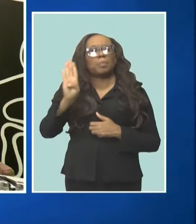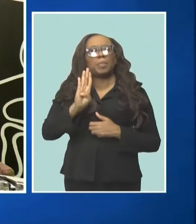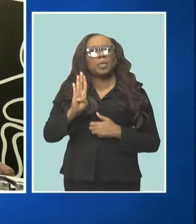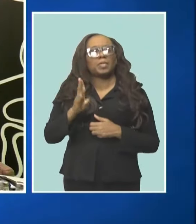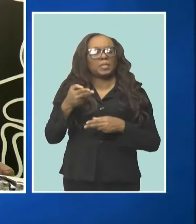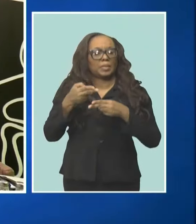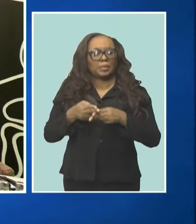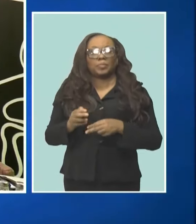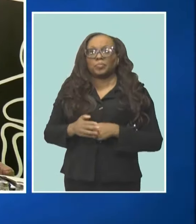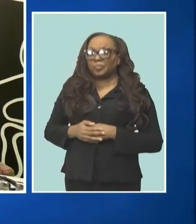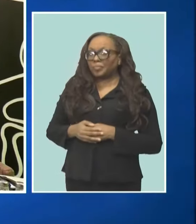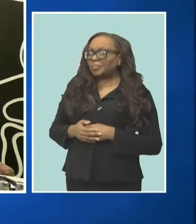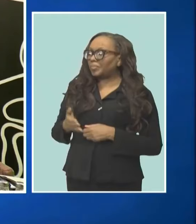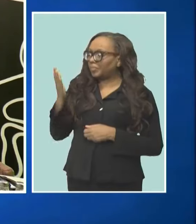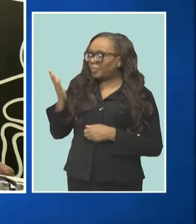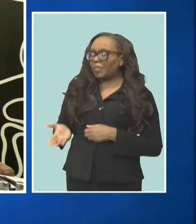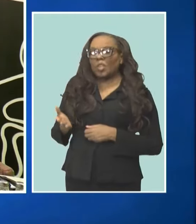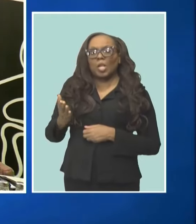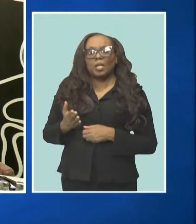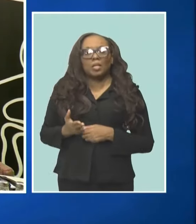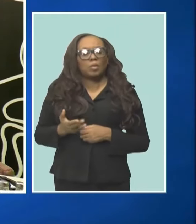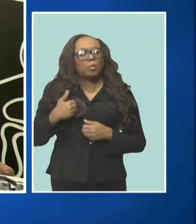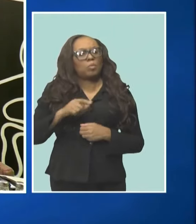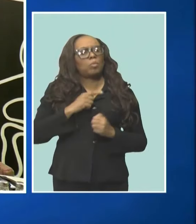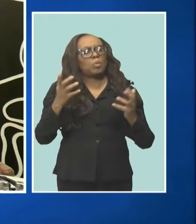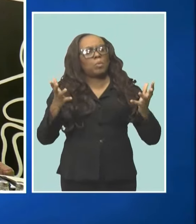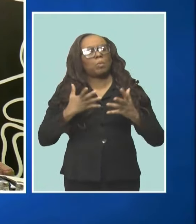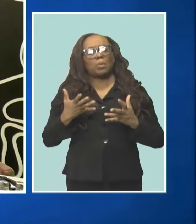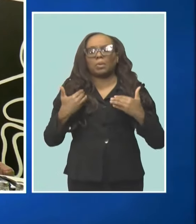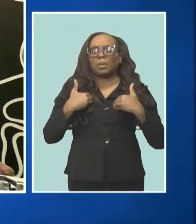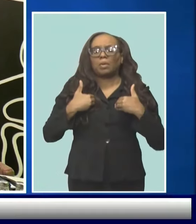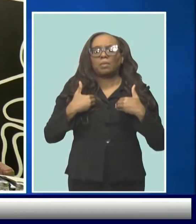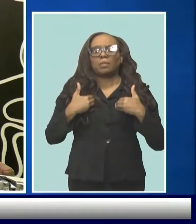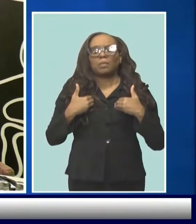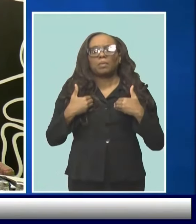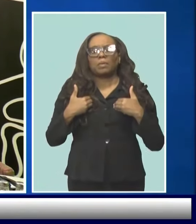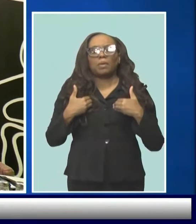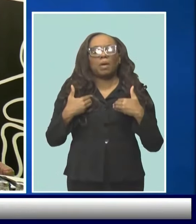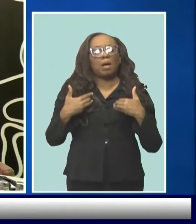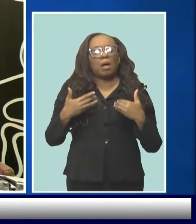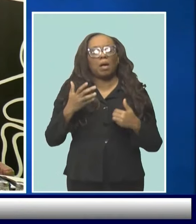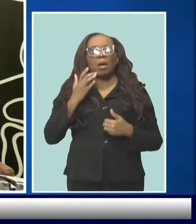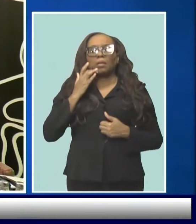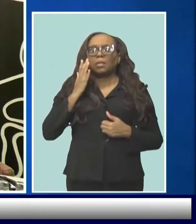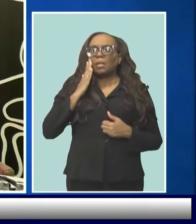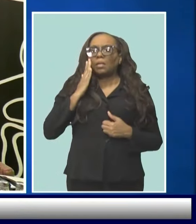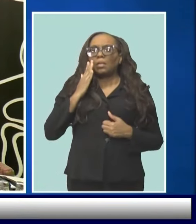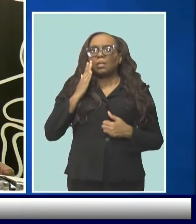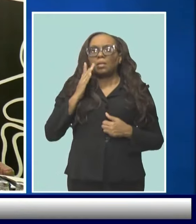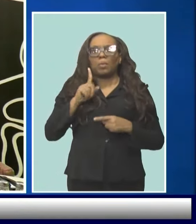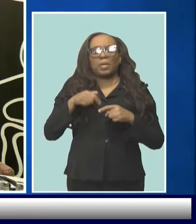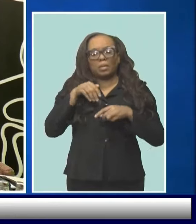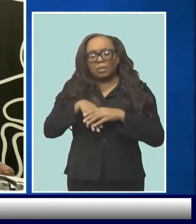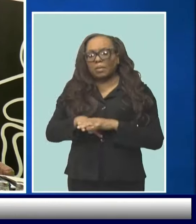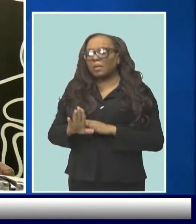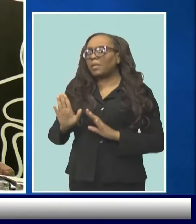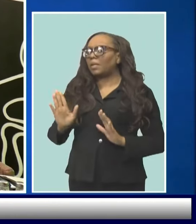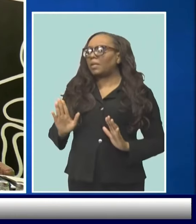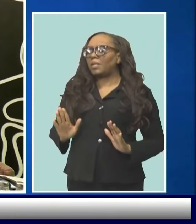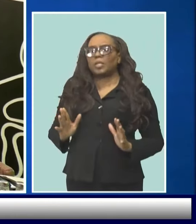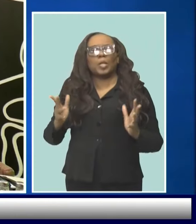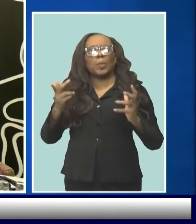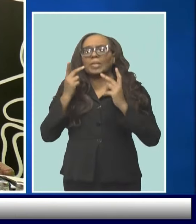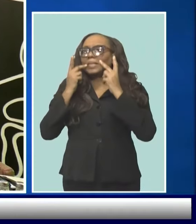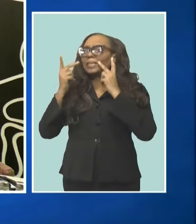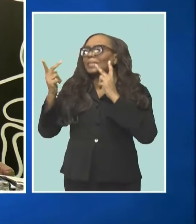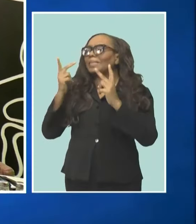Someplace that you couldn't help but know that you were in Barbados when you came to it. And the rebranding speaks to that. We've used local sayings